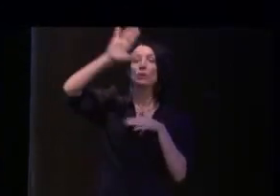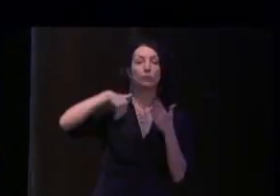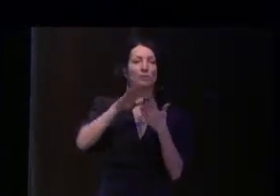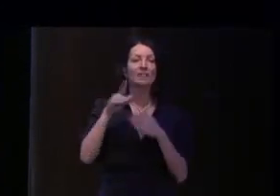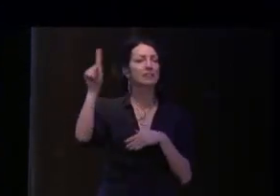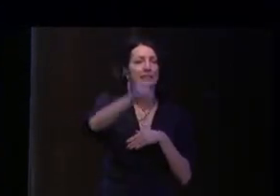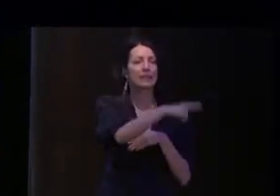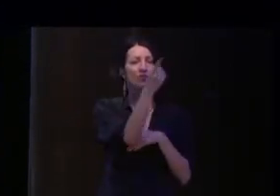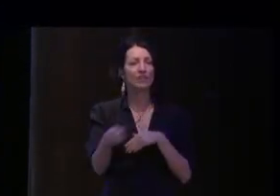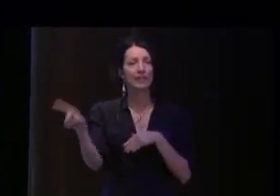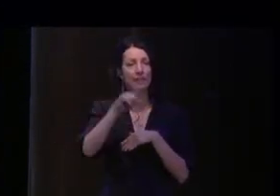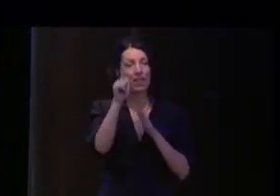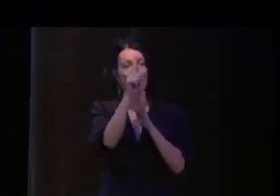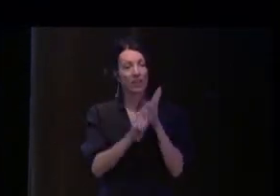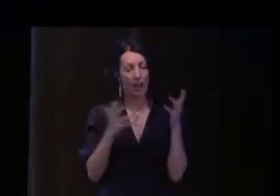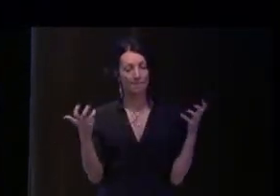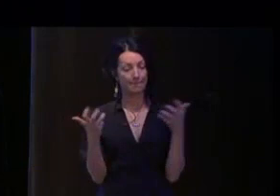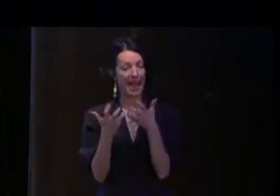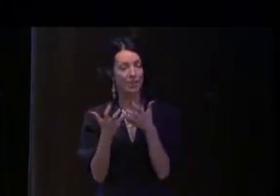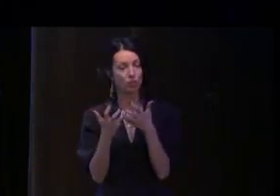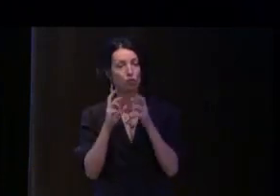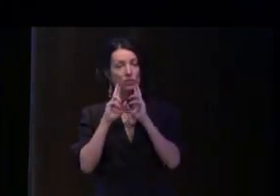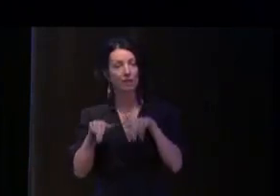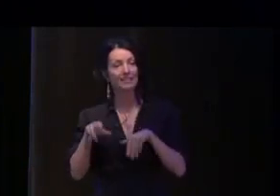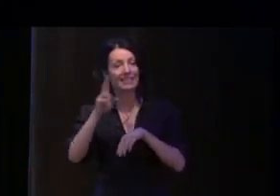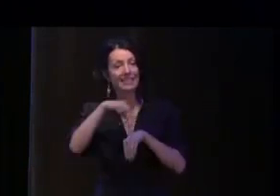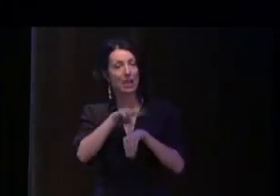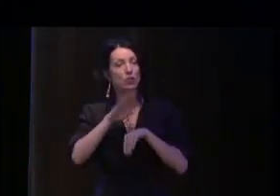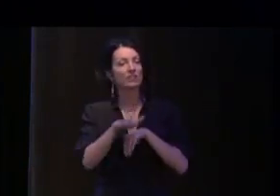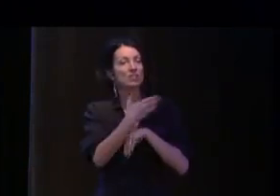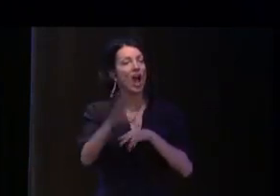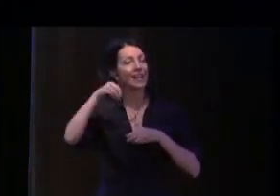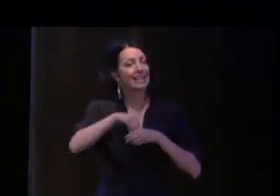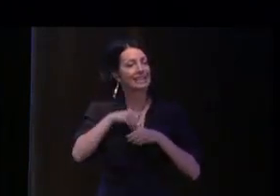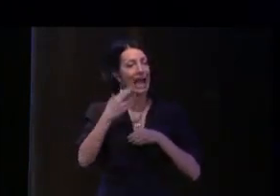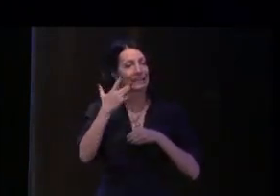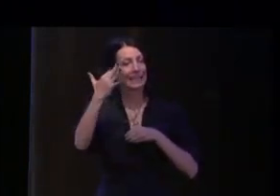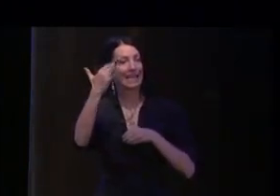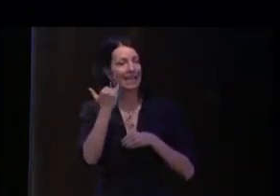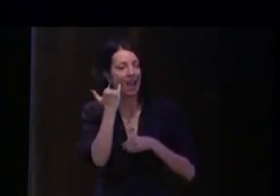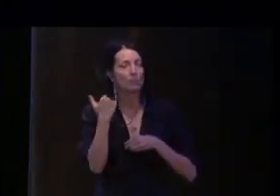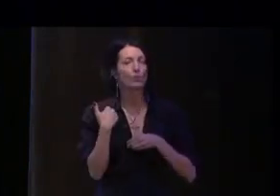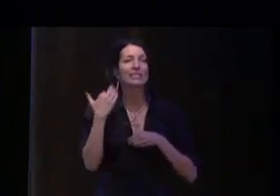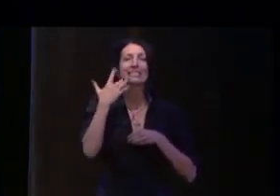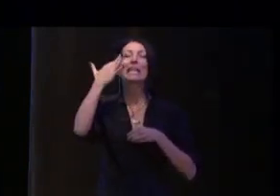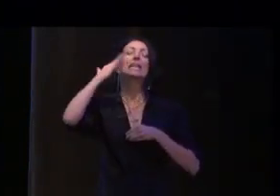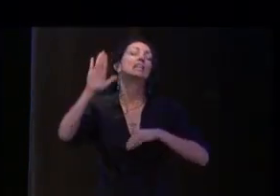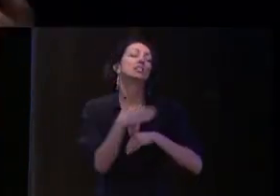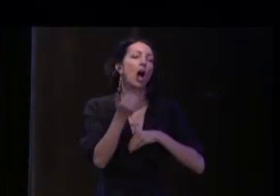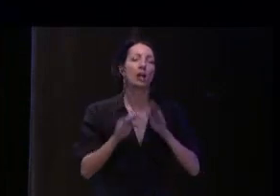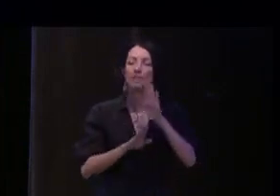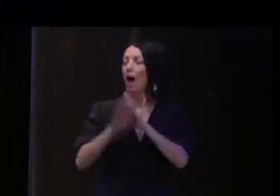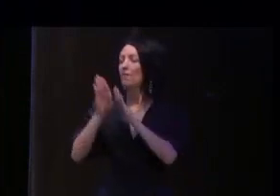infinite and by law corresponds to the nature of the song that we are singing. And if we're singing the song of unfoldment, singing the song